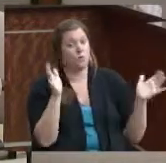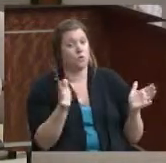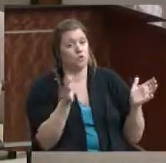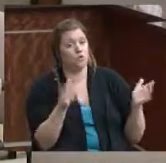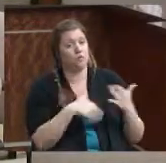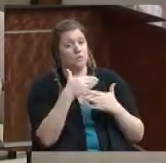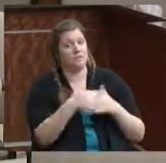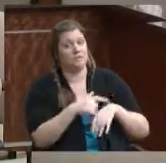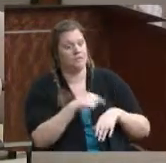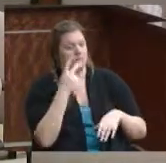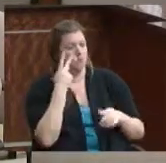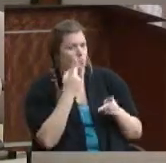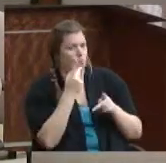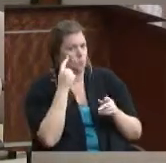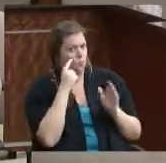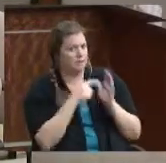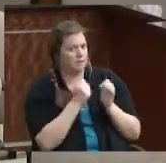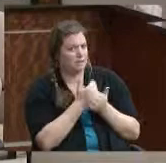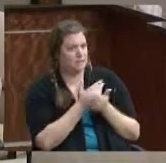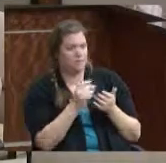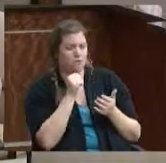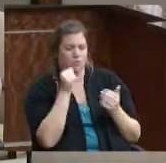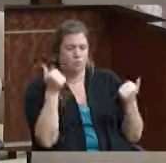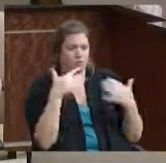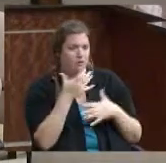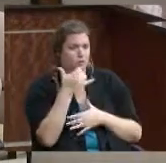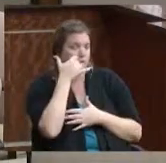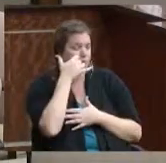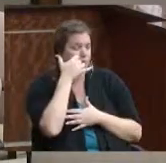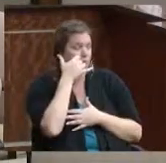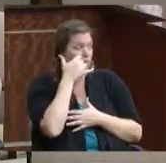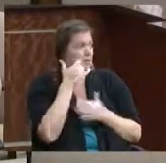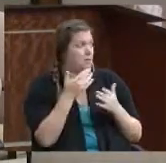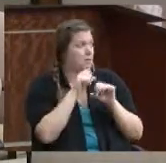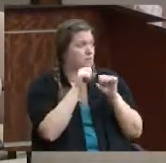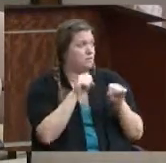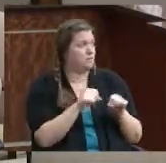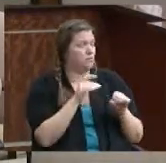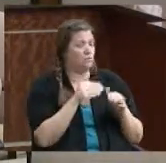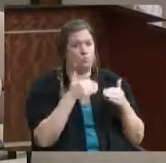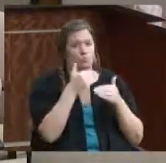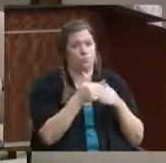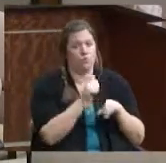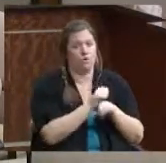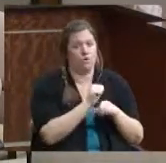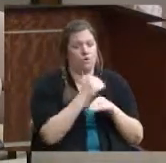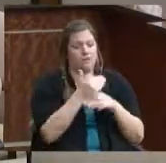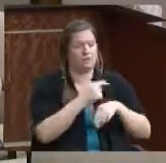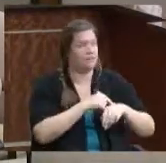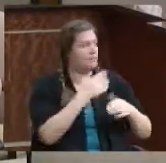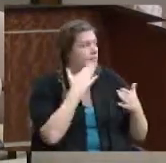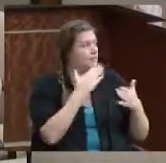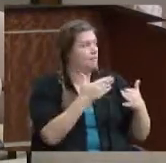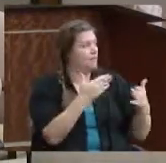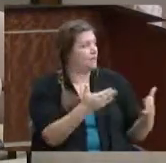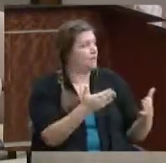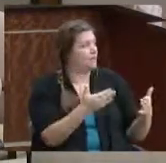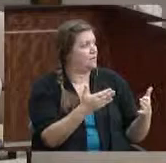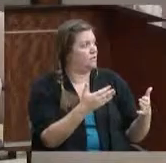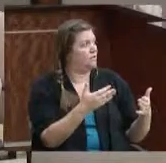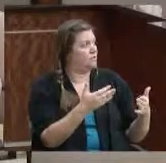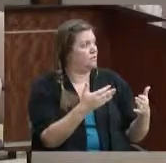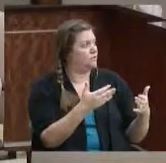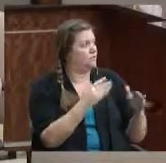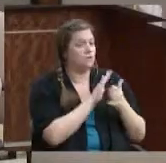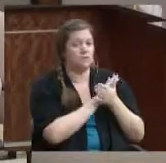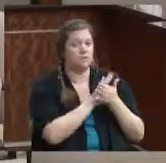the next time he witnesses something, don't be afraid to pick up a phone. Maybe the system will work the next time. But thank you all, and I sincerely mean it. You got